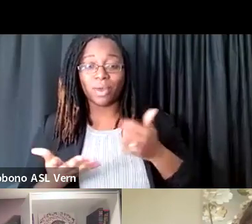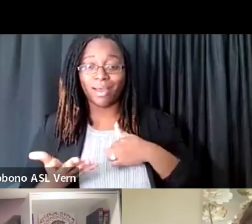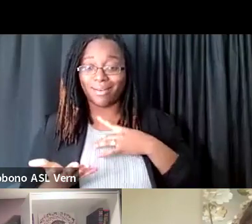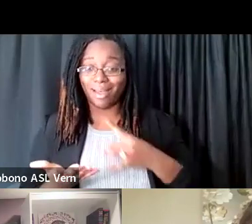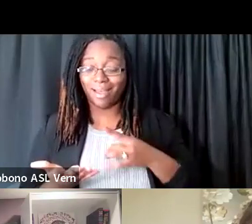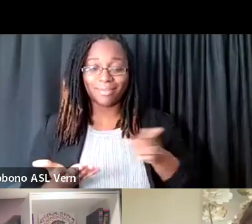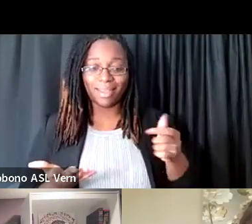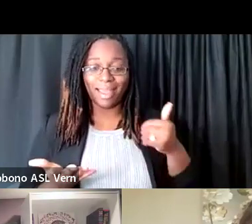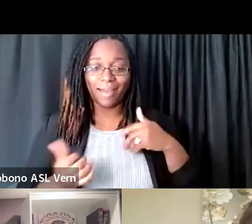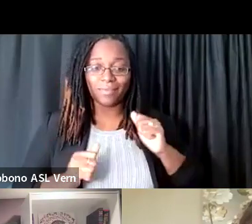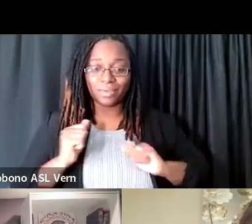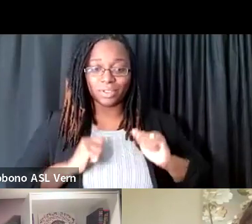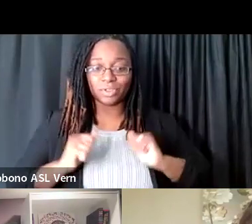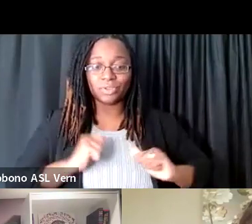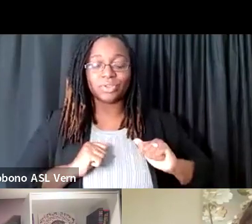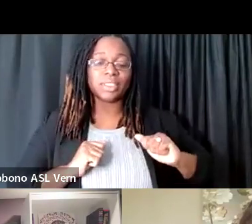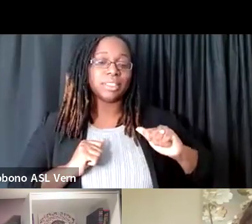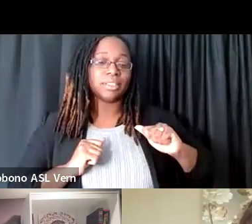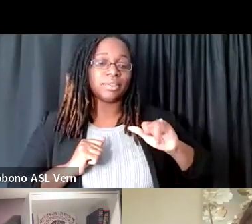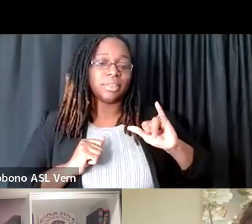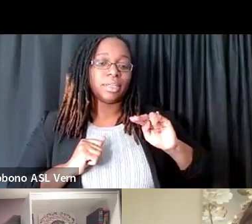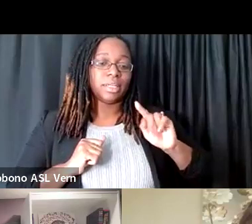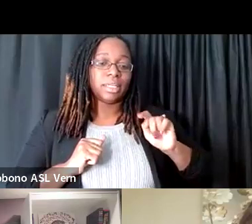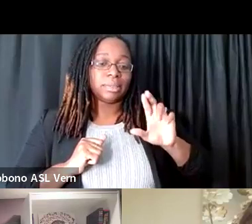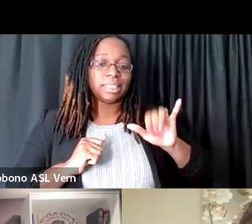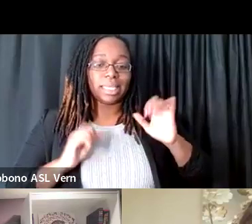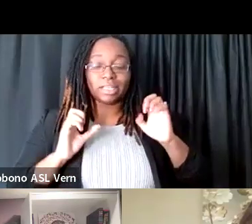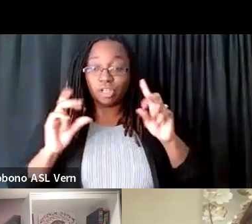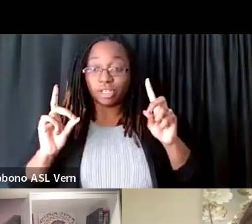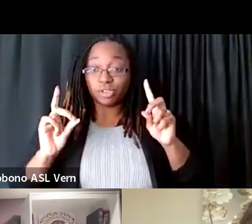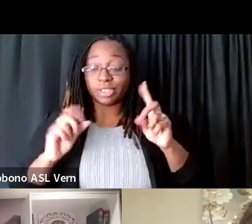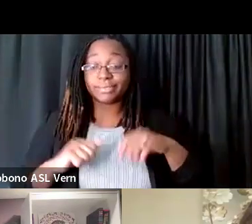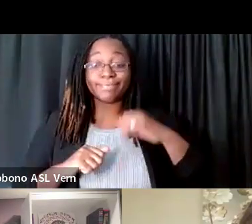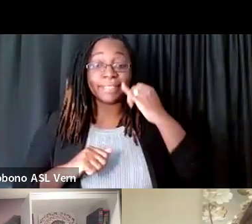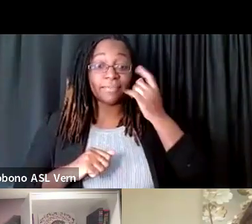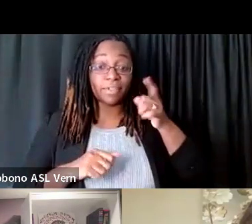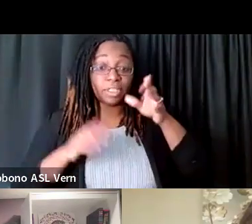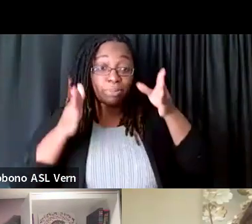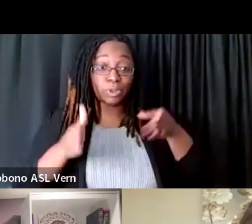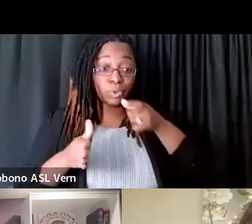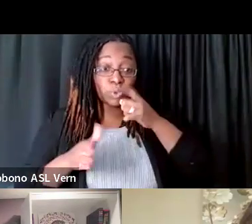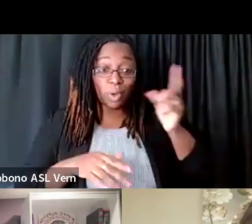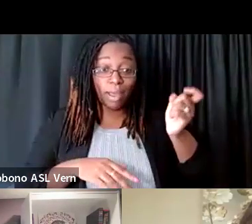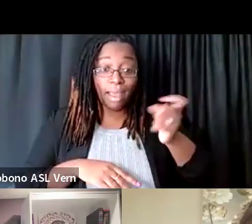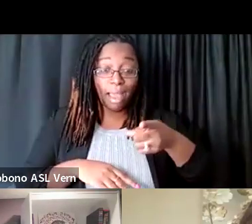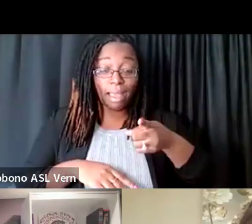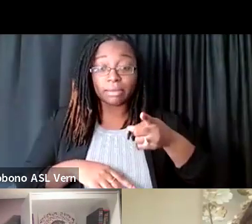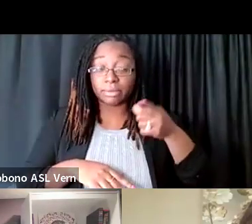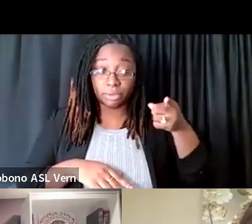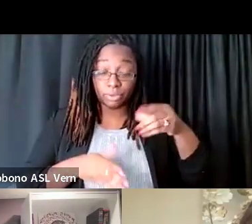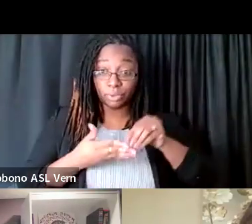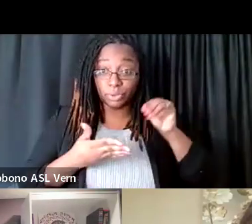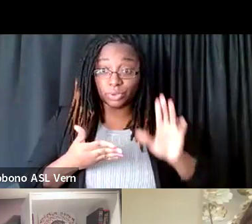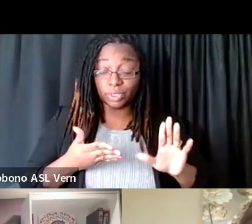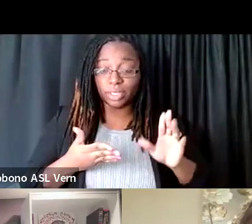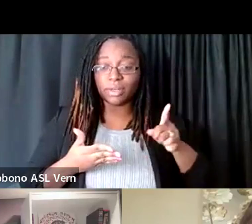have a theatrical intimacy education. So if this participant who asked the question is a student, they have